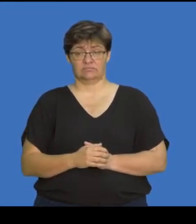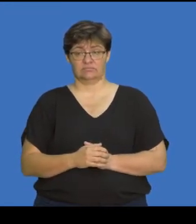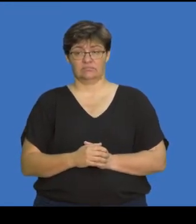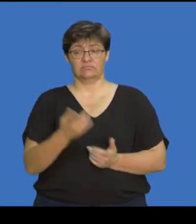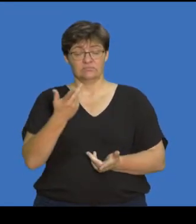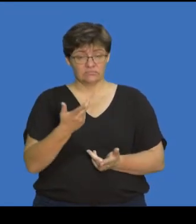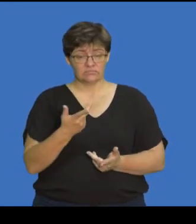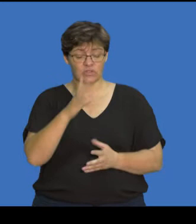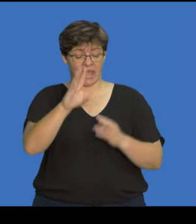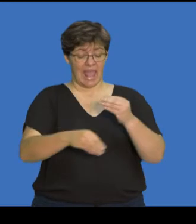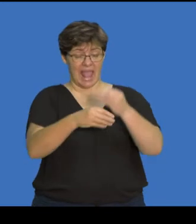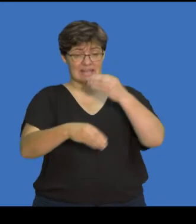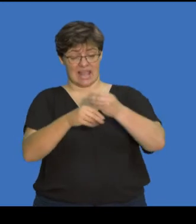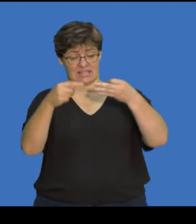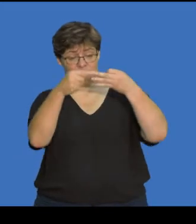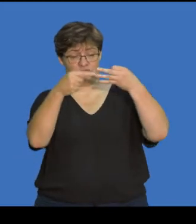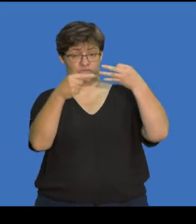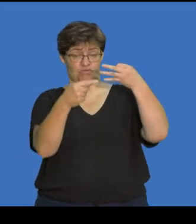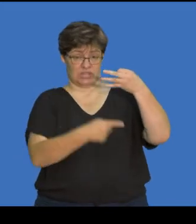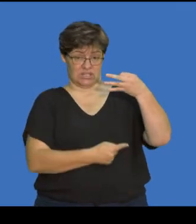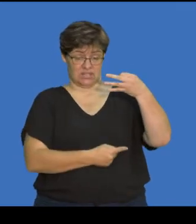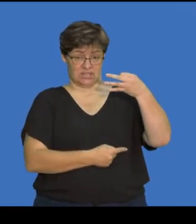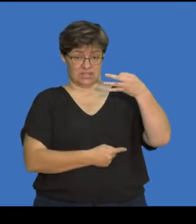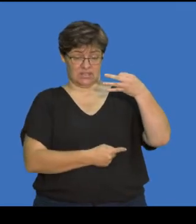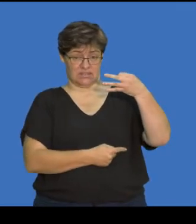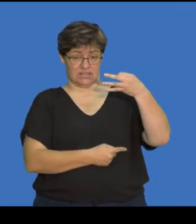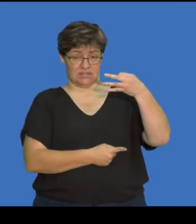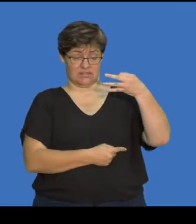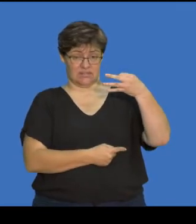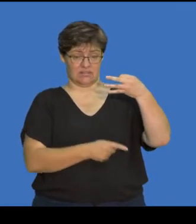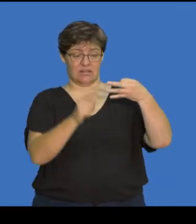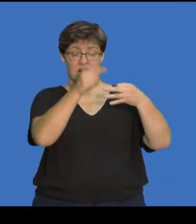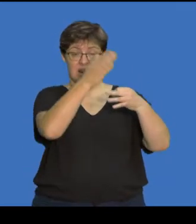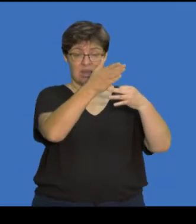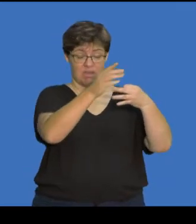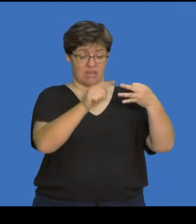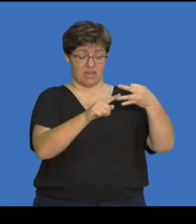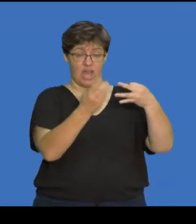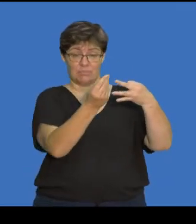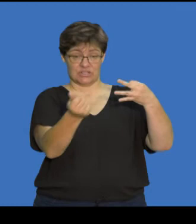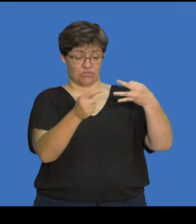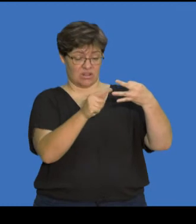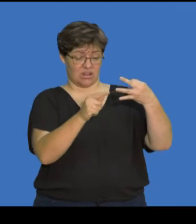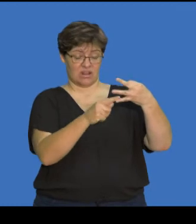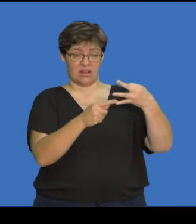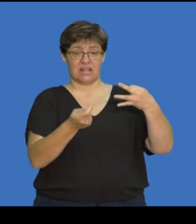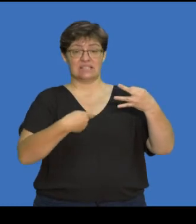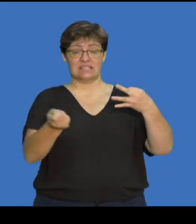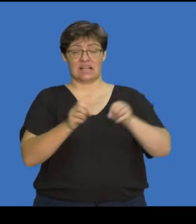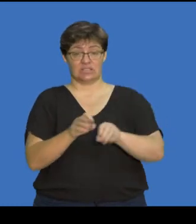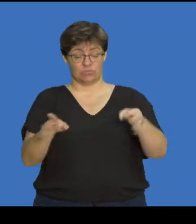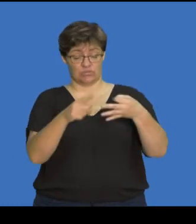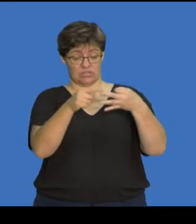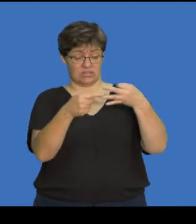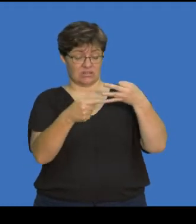if you add those 3 variables, what were they? Labor, material, selling and distribution,